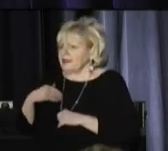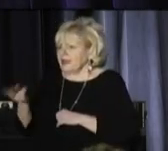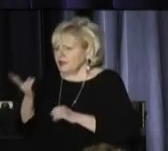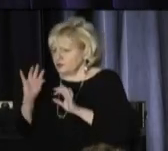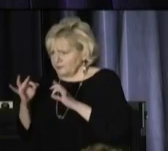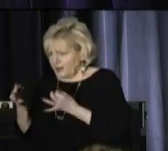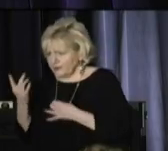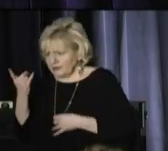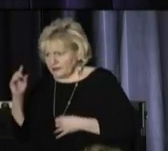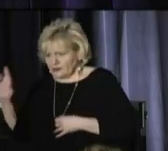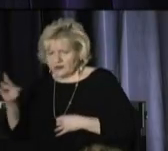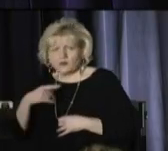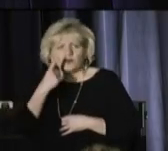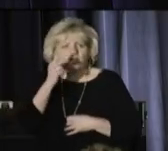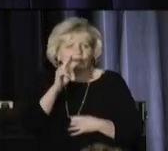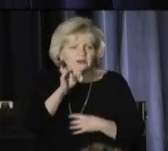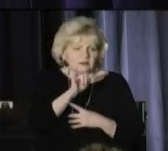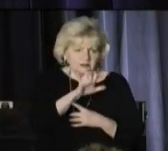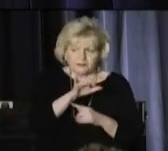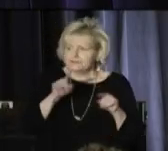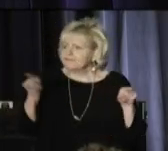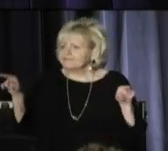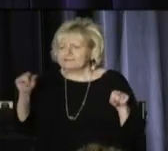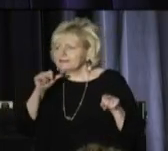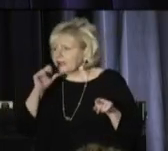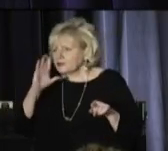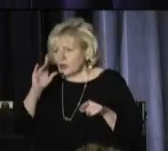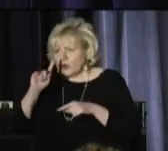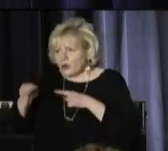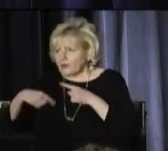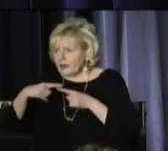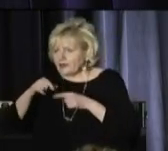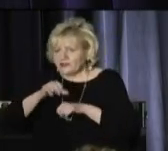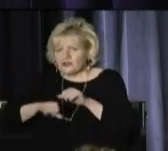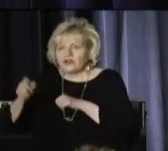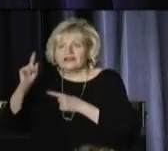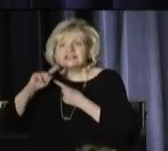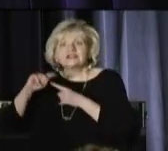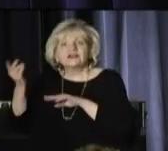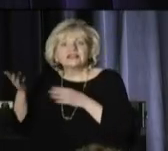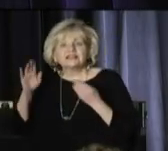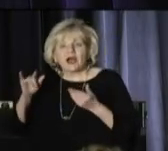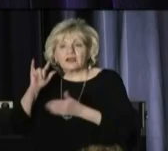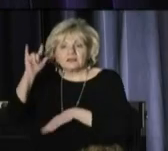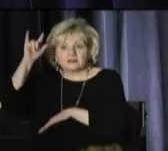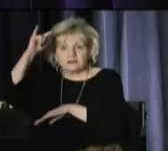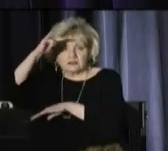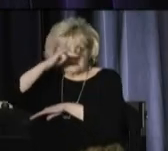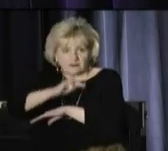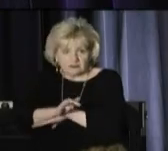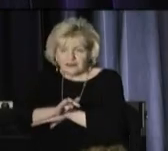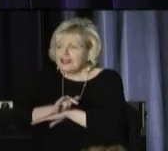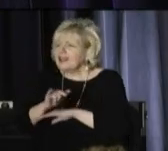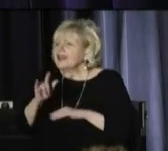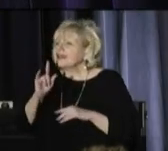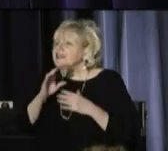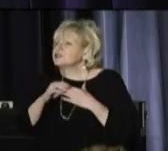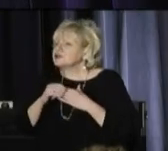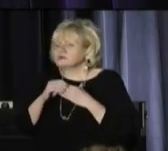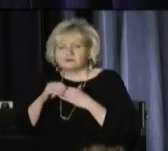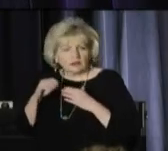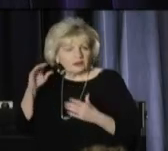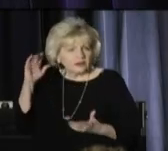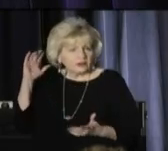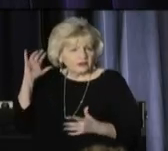Dominican Republic, one in New York City, and they do not know about each other until he dies in a plane crash. And it is loosely based on the crash